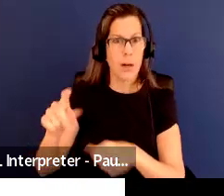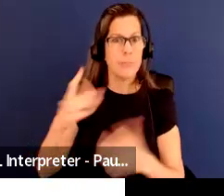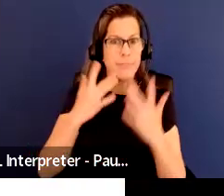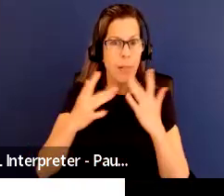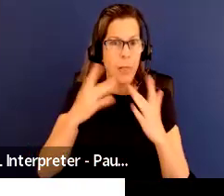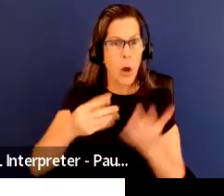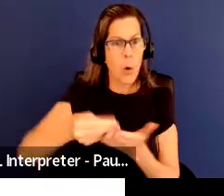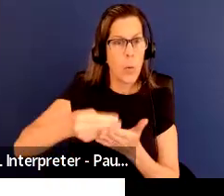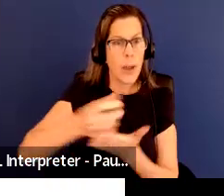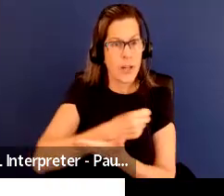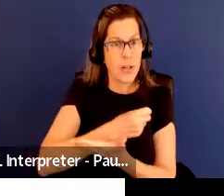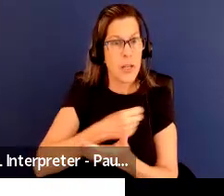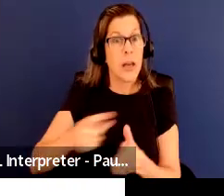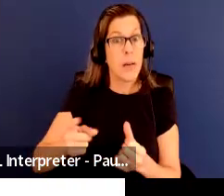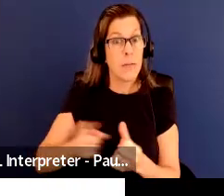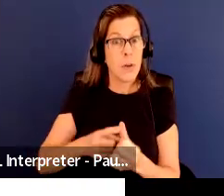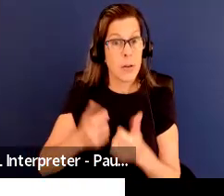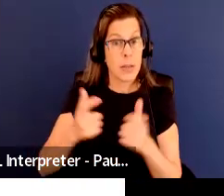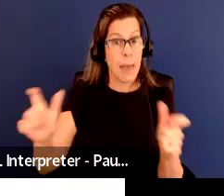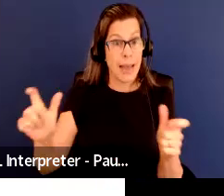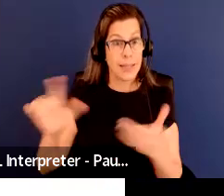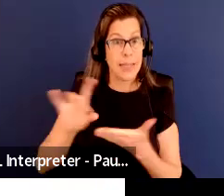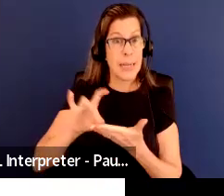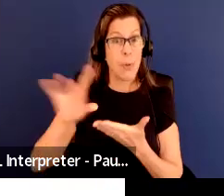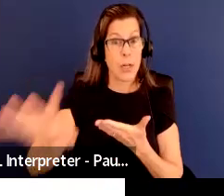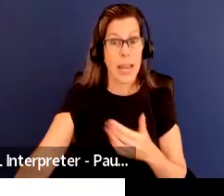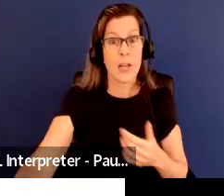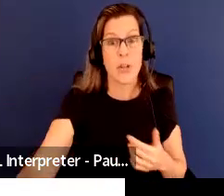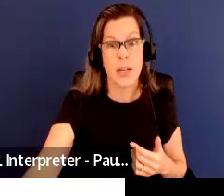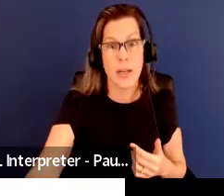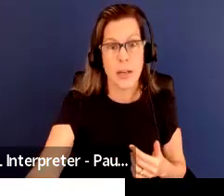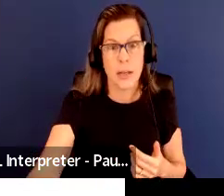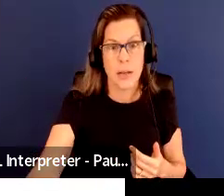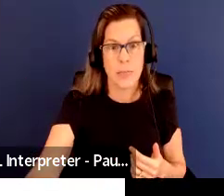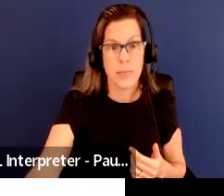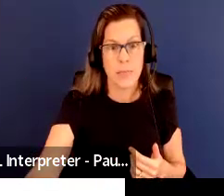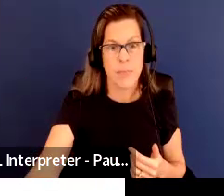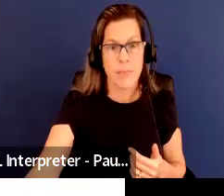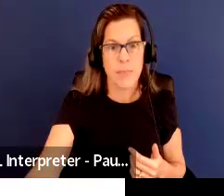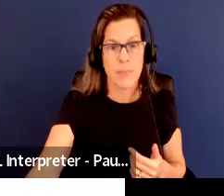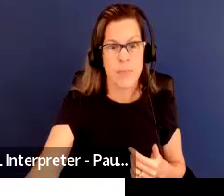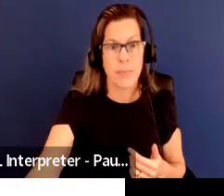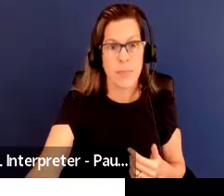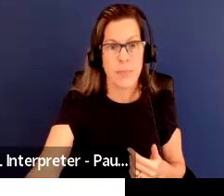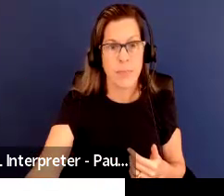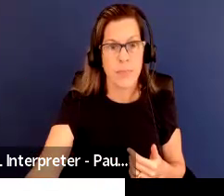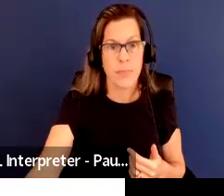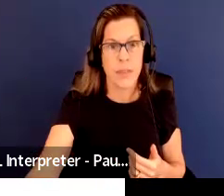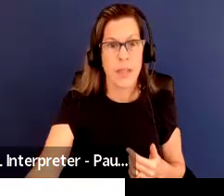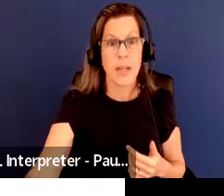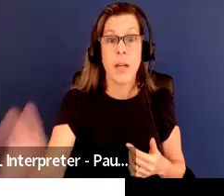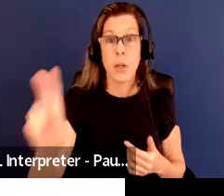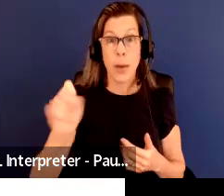our first mass deportation. The U.S. economy collapses, and Mexican immigrants